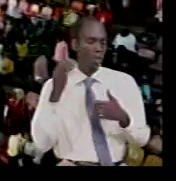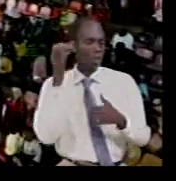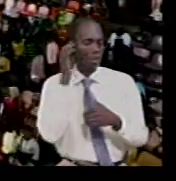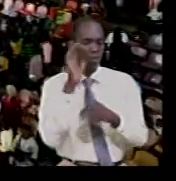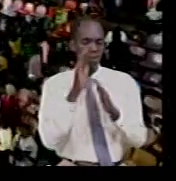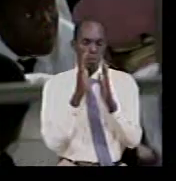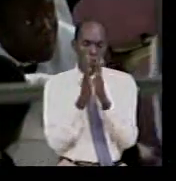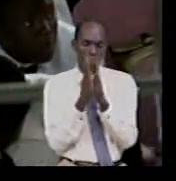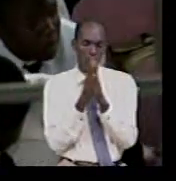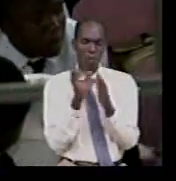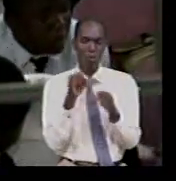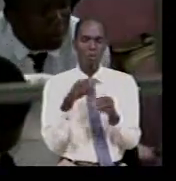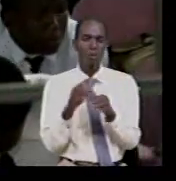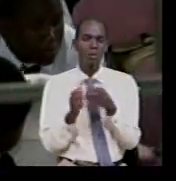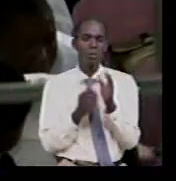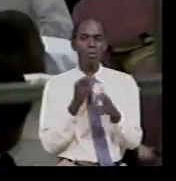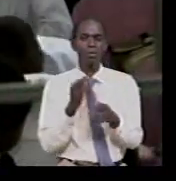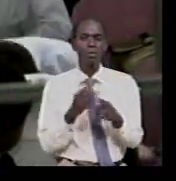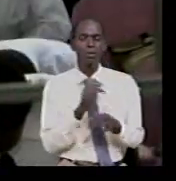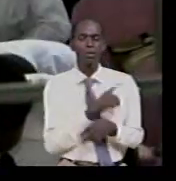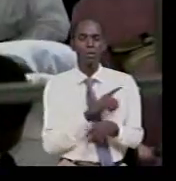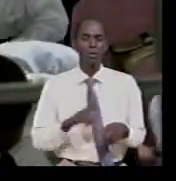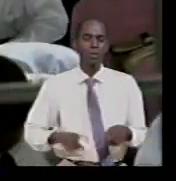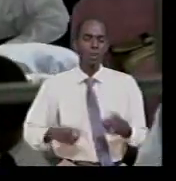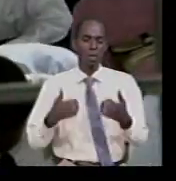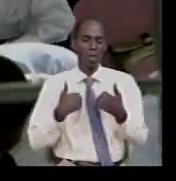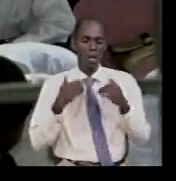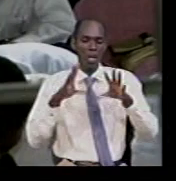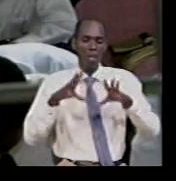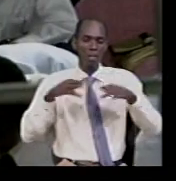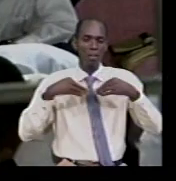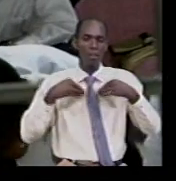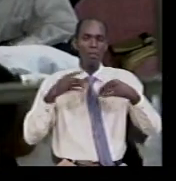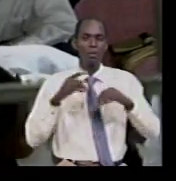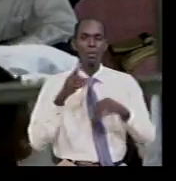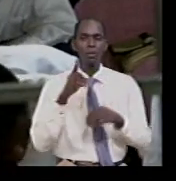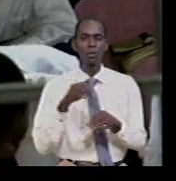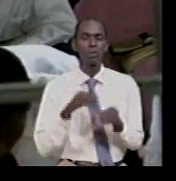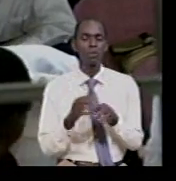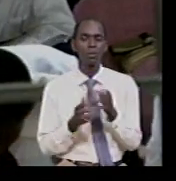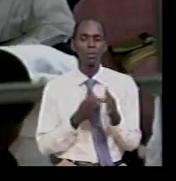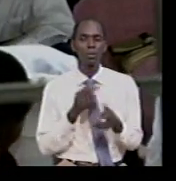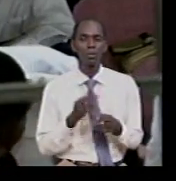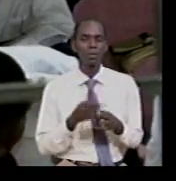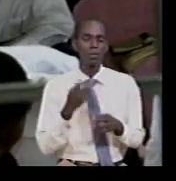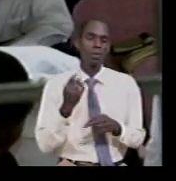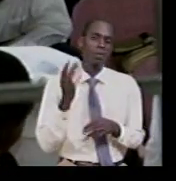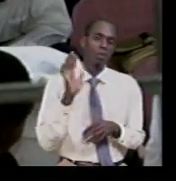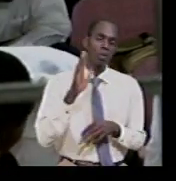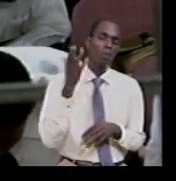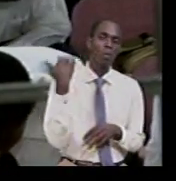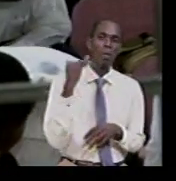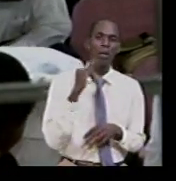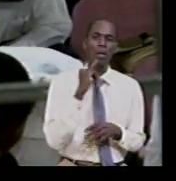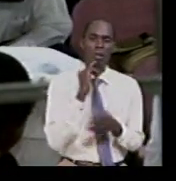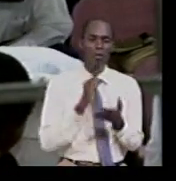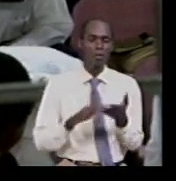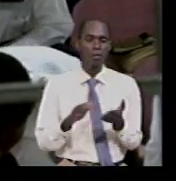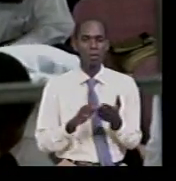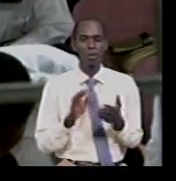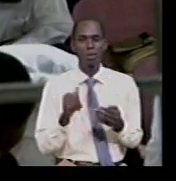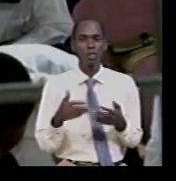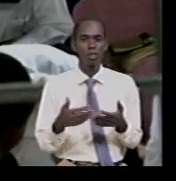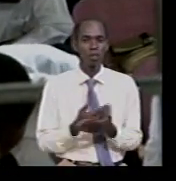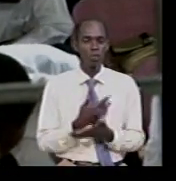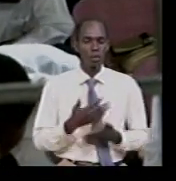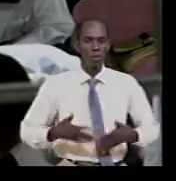forgiven. A new life is beginning in your life right now in Jesus' name. Heaven, confirm that in your